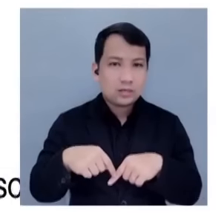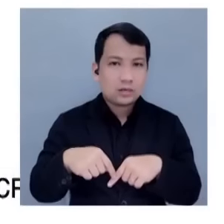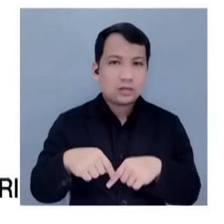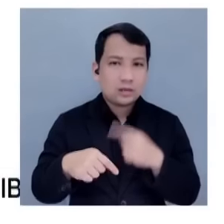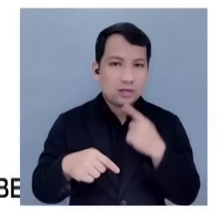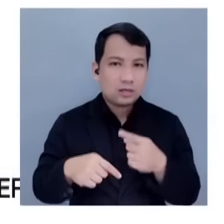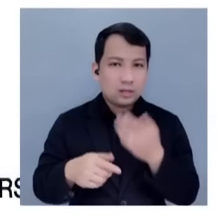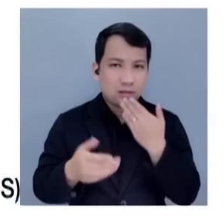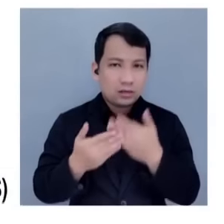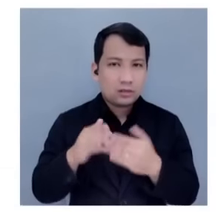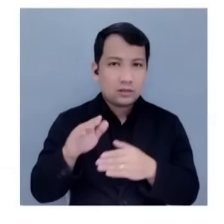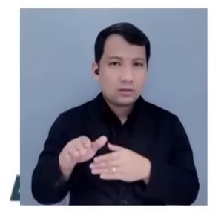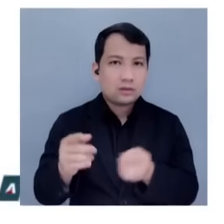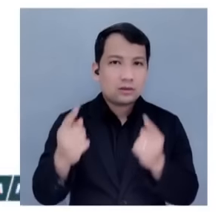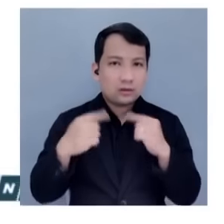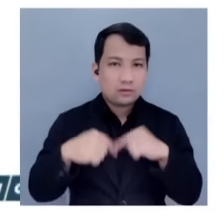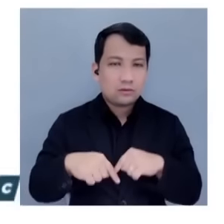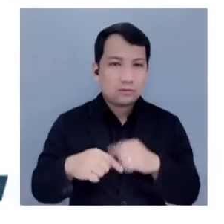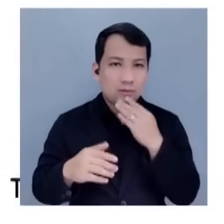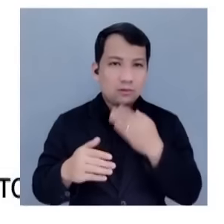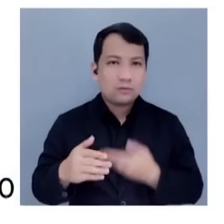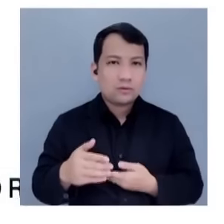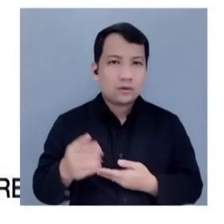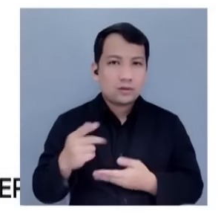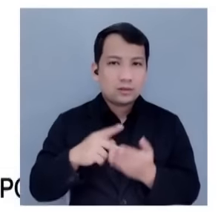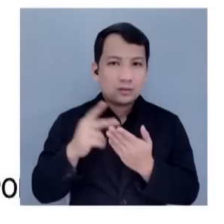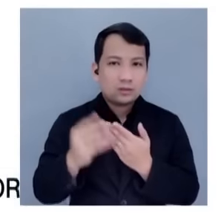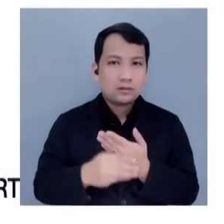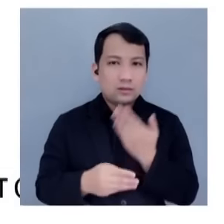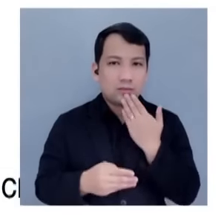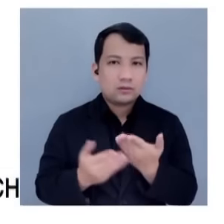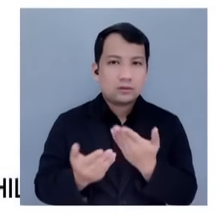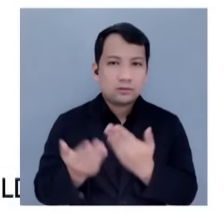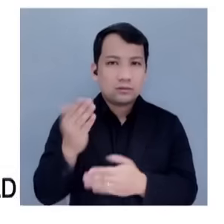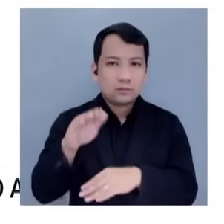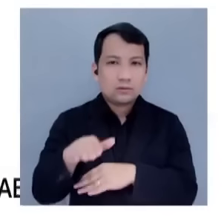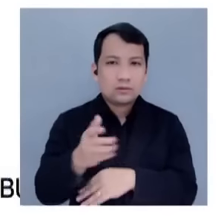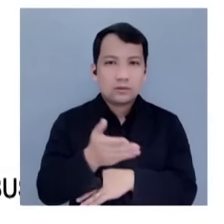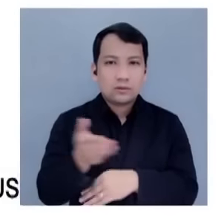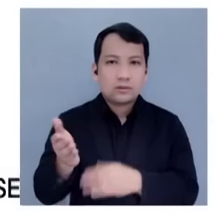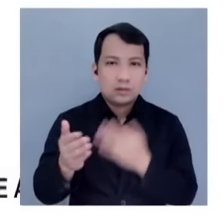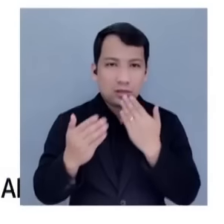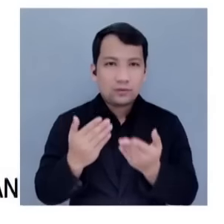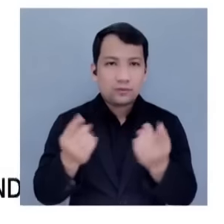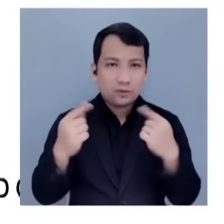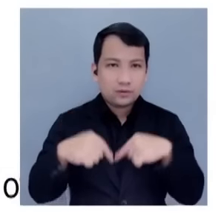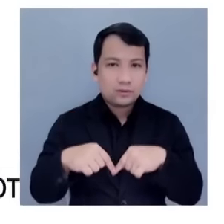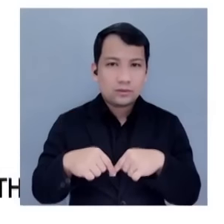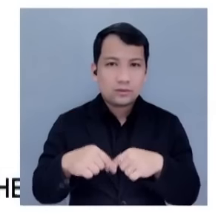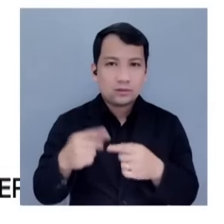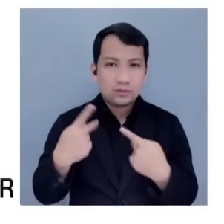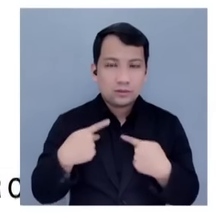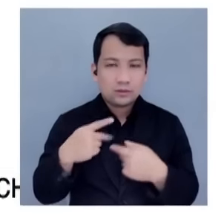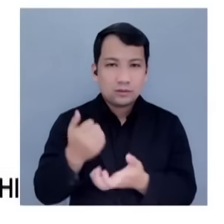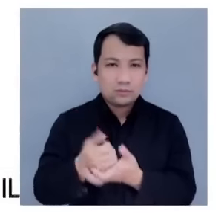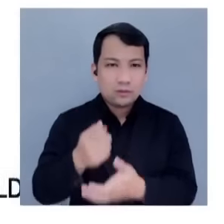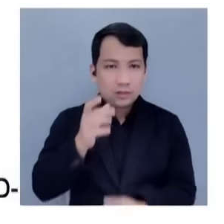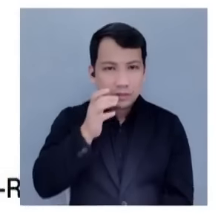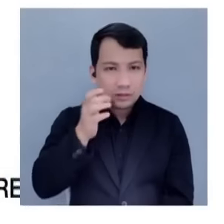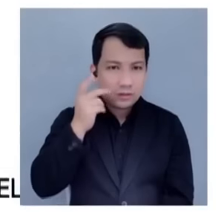afternoon. Thanks for joining us today. Welcome to the program. Hi, magandang hapon and maraming salamat for having me, Carlina. All right.